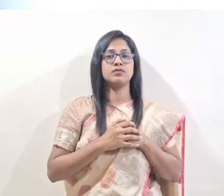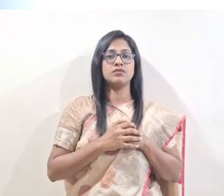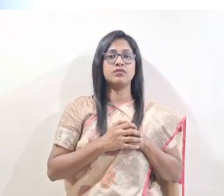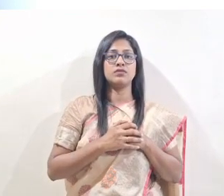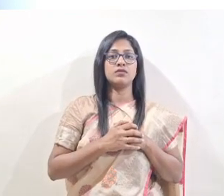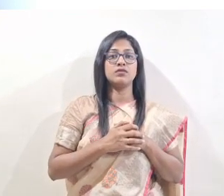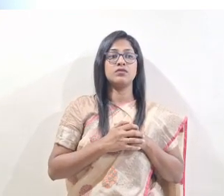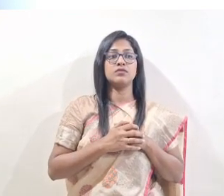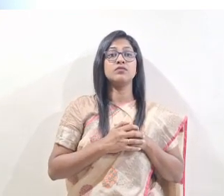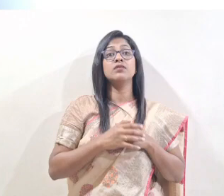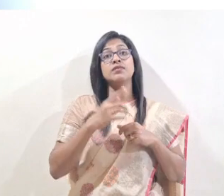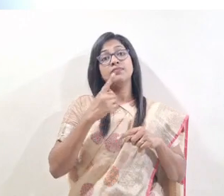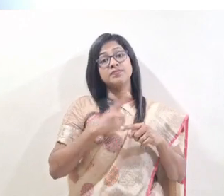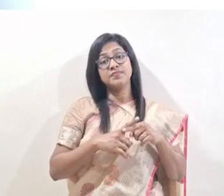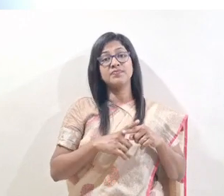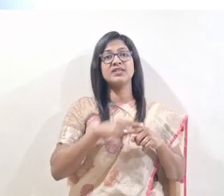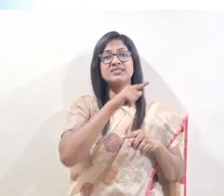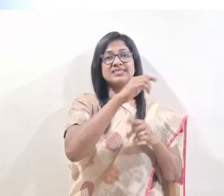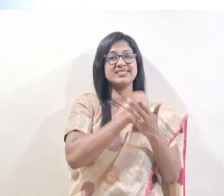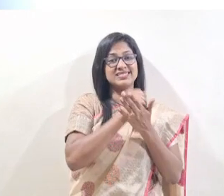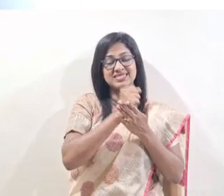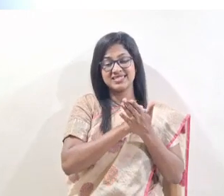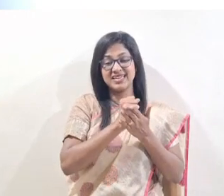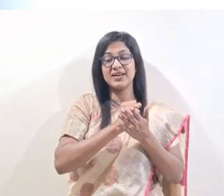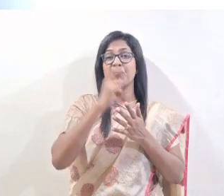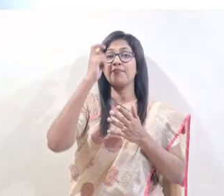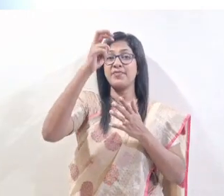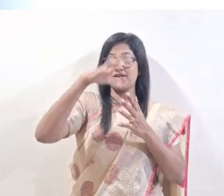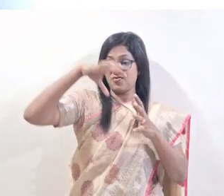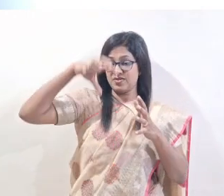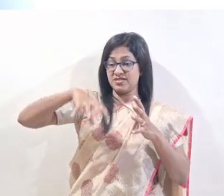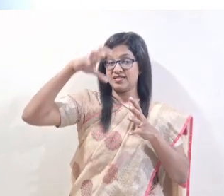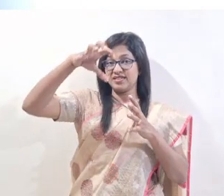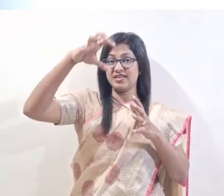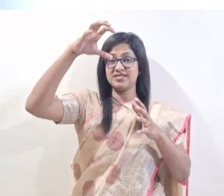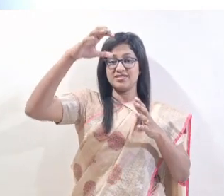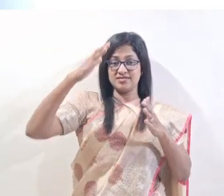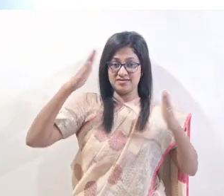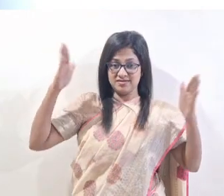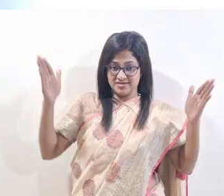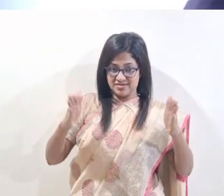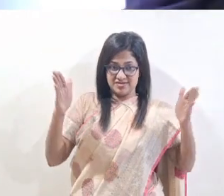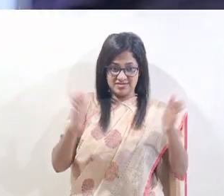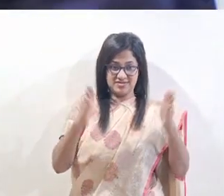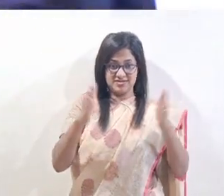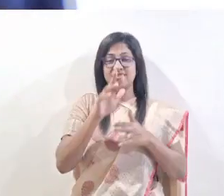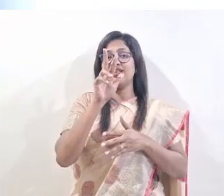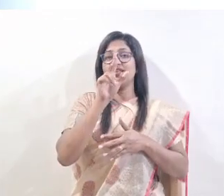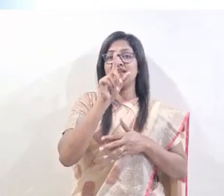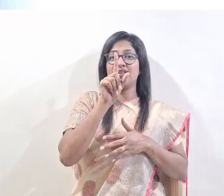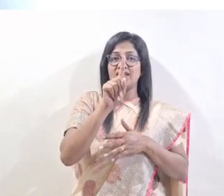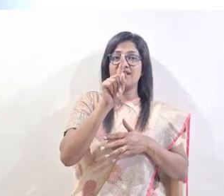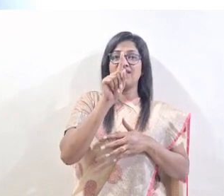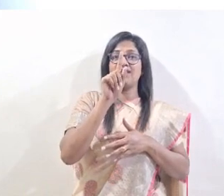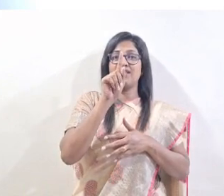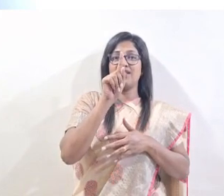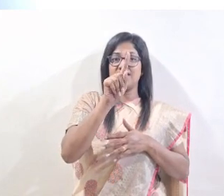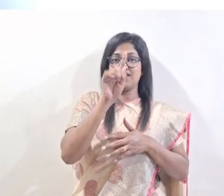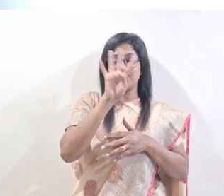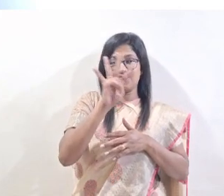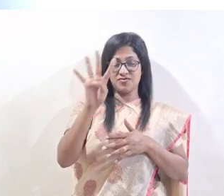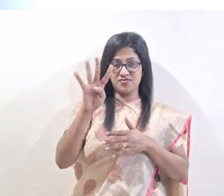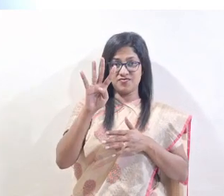and they were able to cut the size of the metro station to 144 meters by 18 meters,